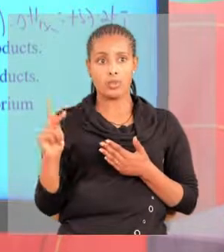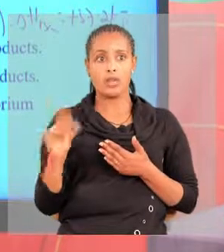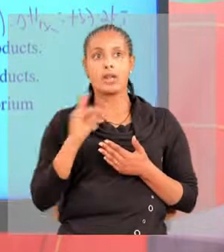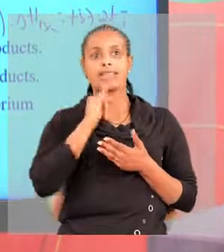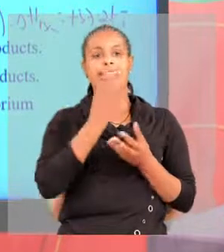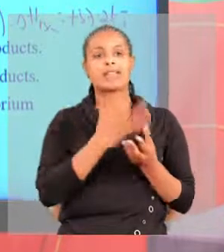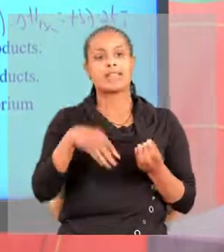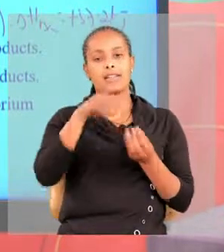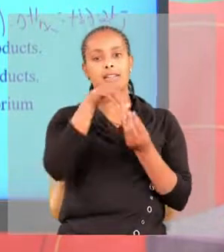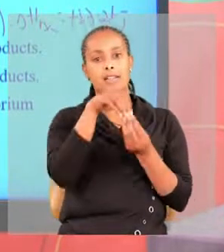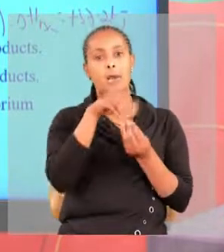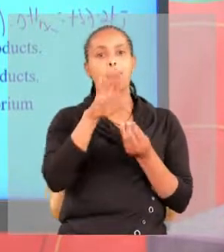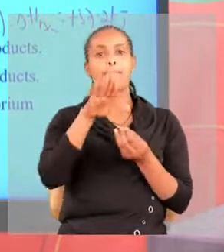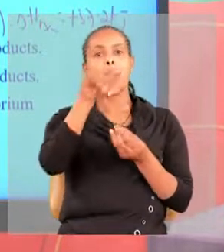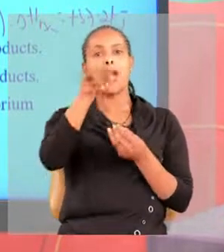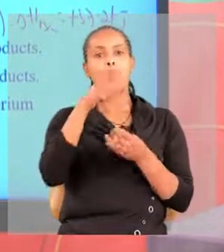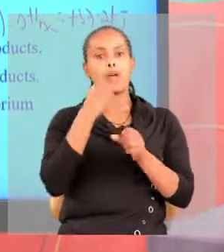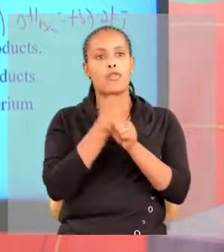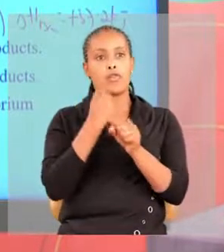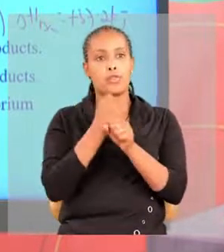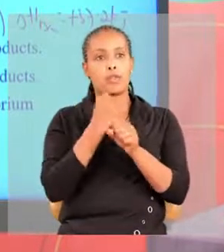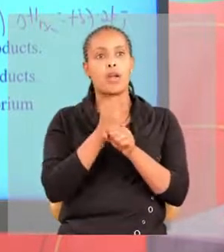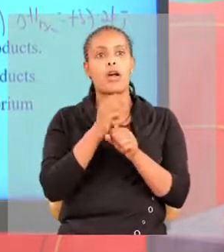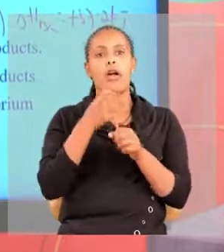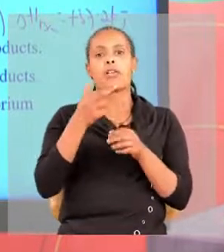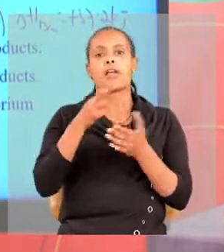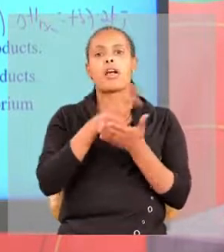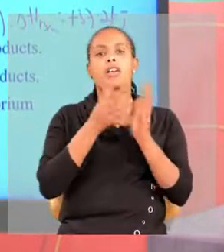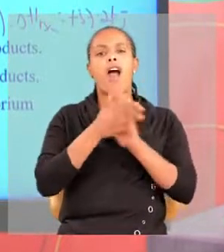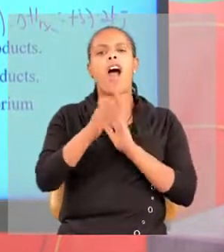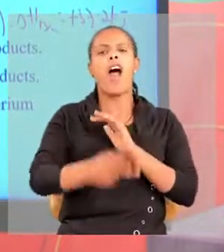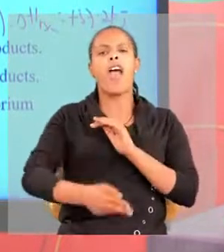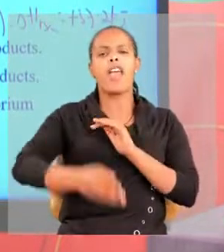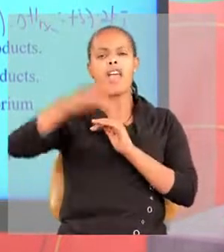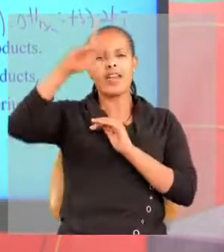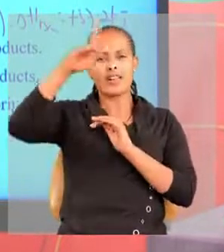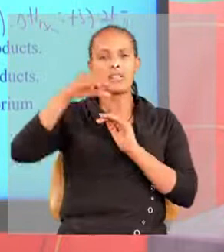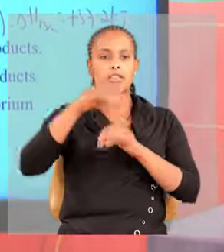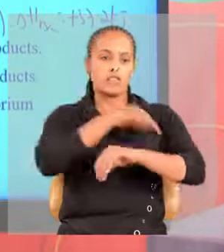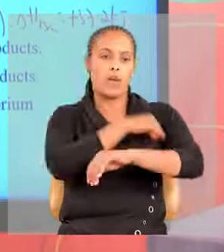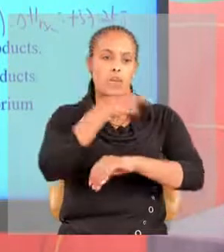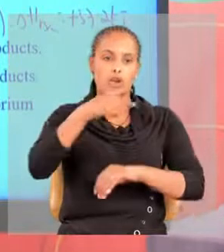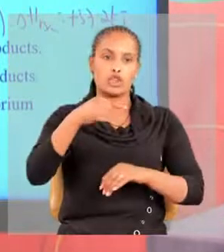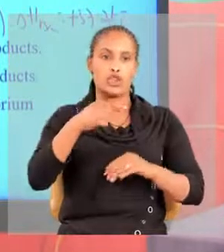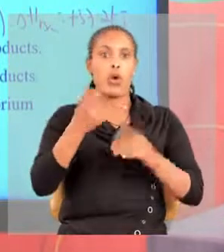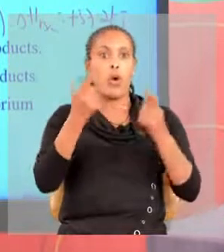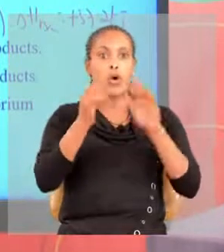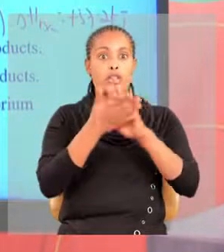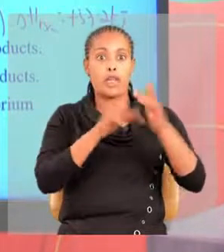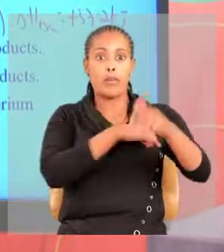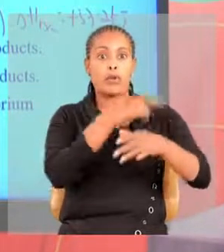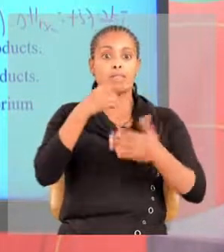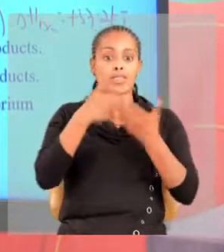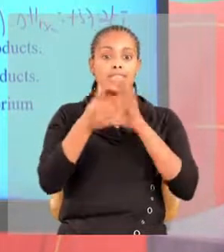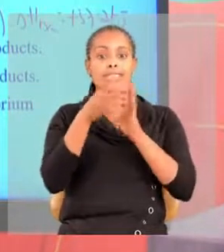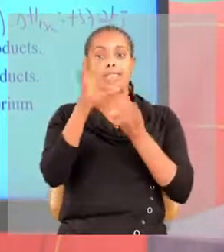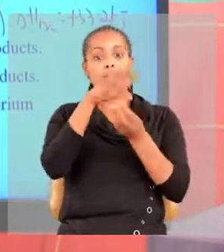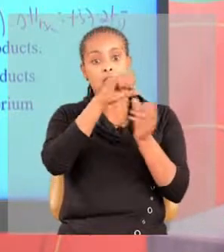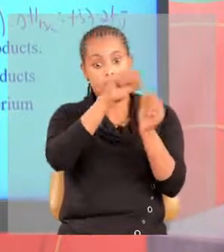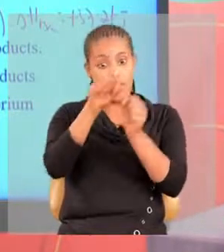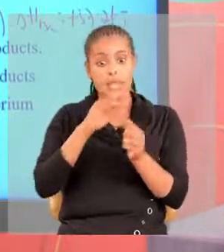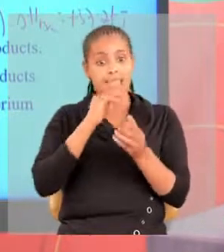is increased by performing the reaction at higher temperature. When temperature of this system